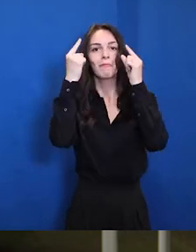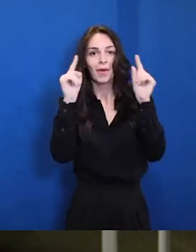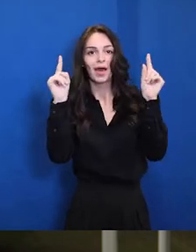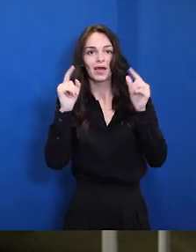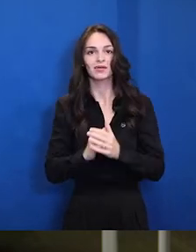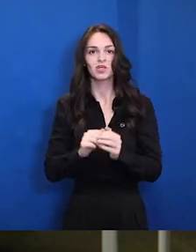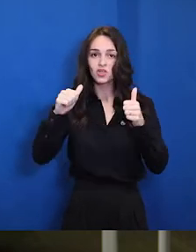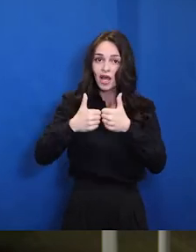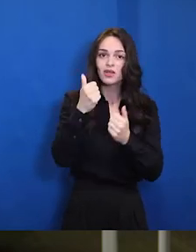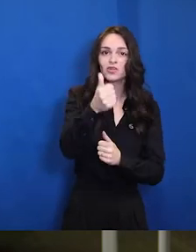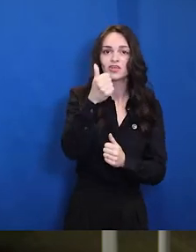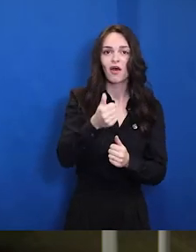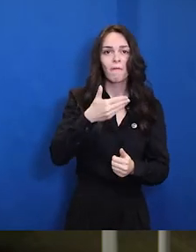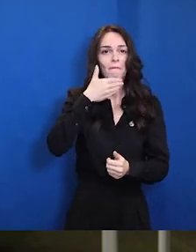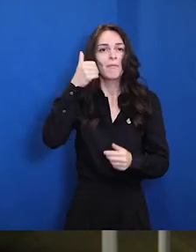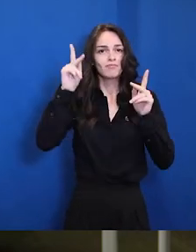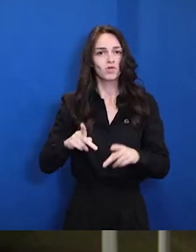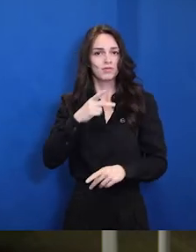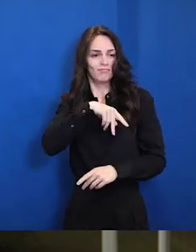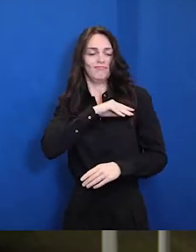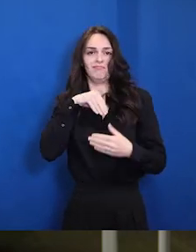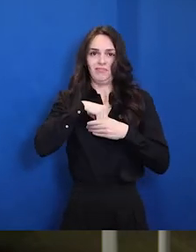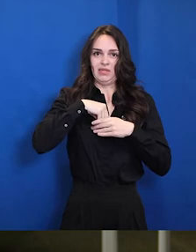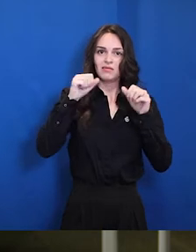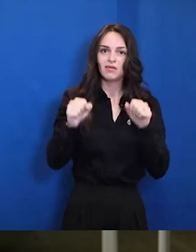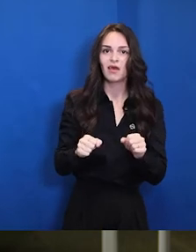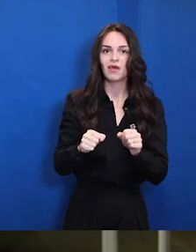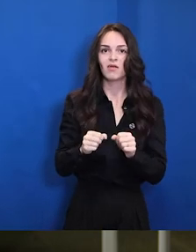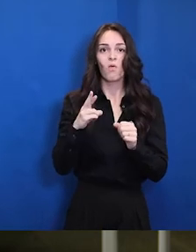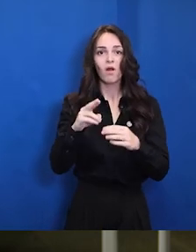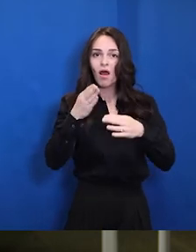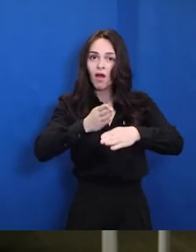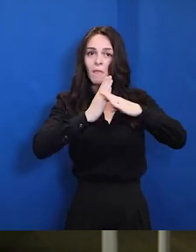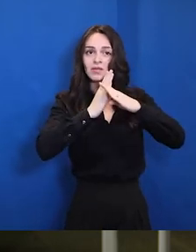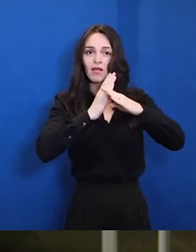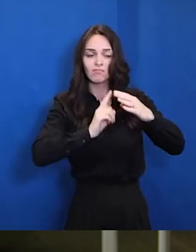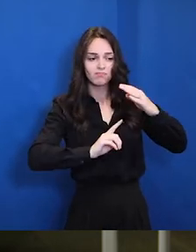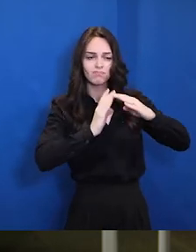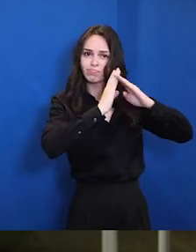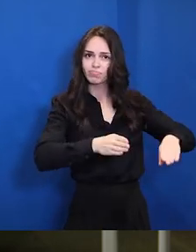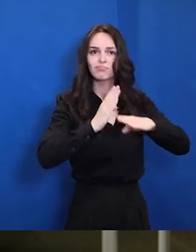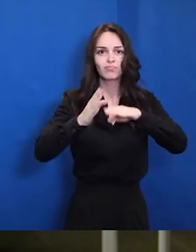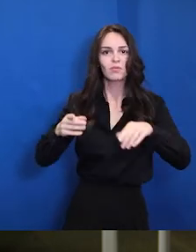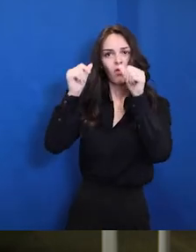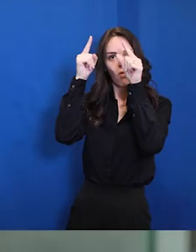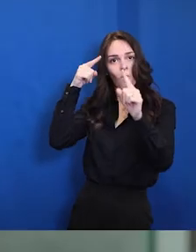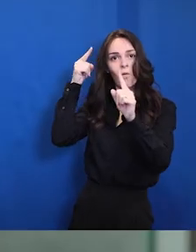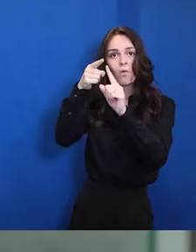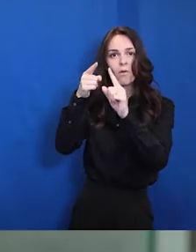challenging ourselves to be the best we can and not let obstacles preventing us from reaching our